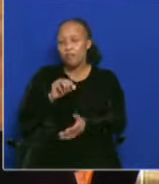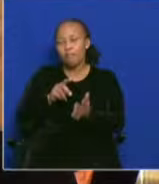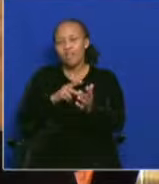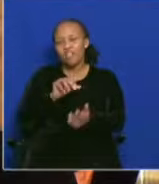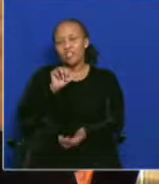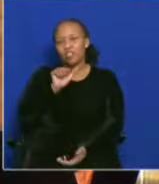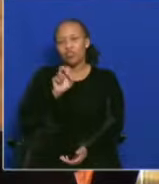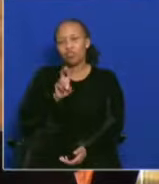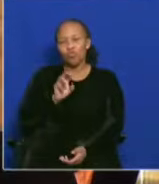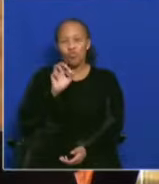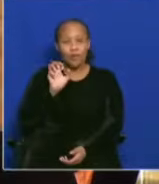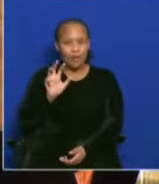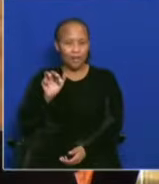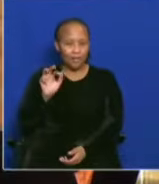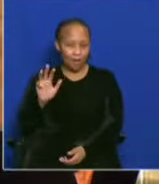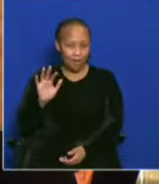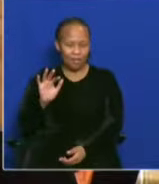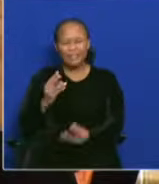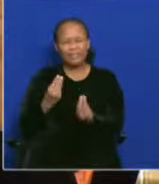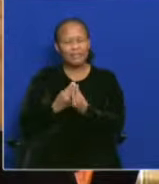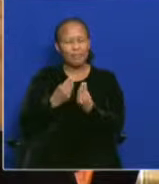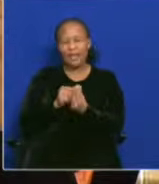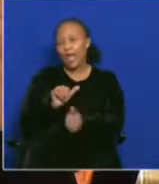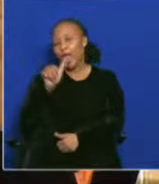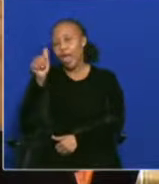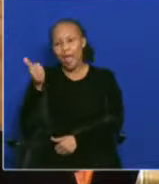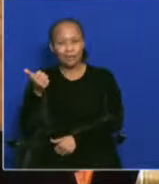refers to something else.